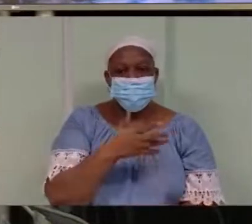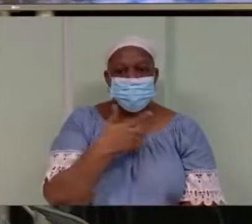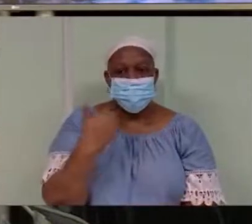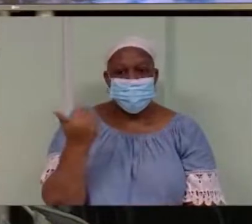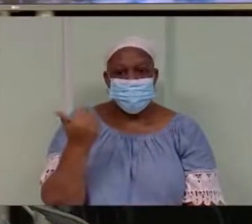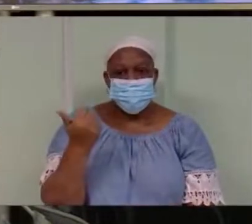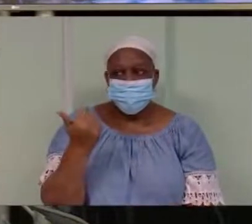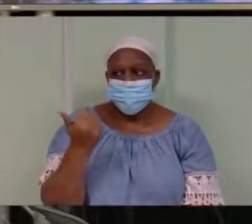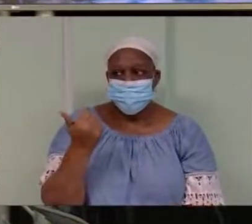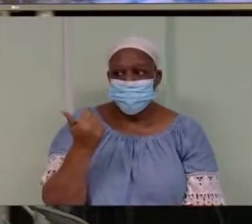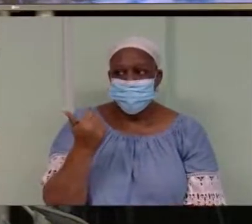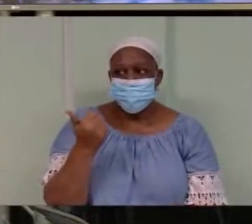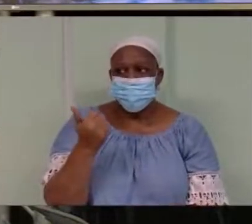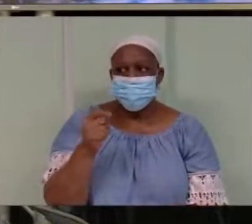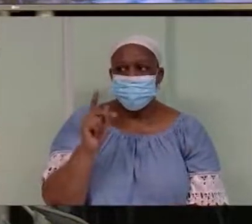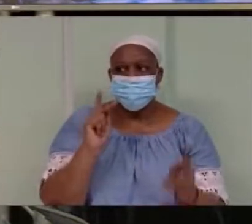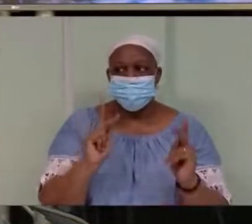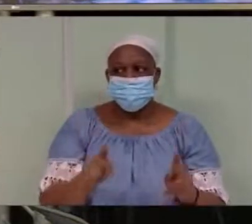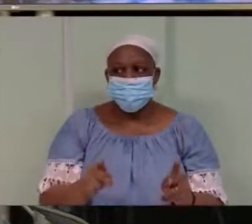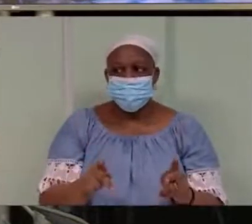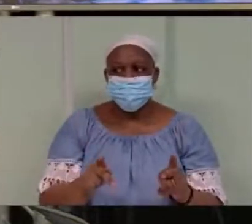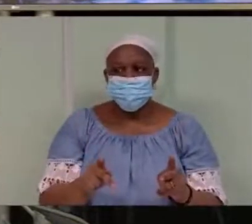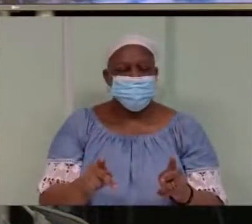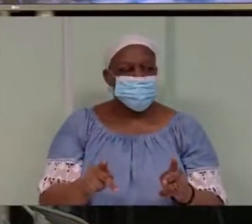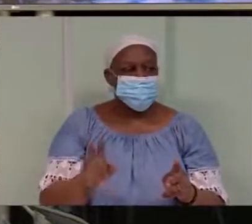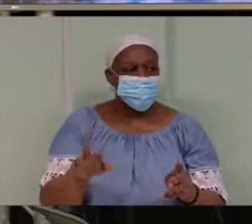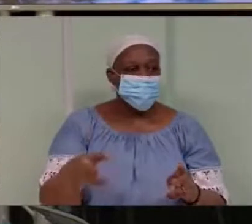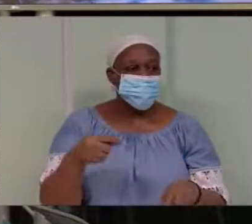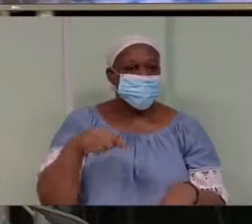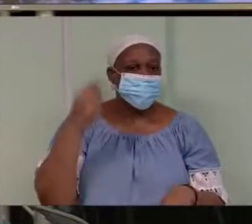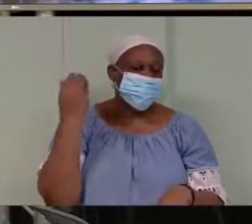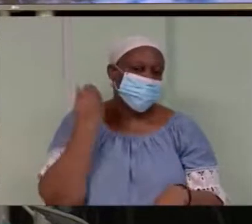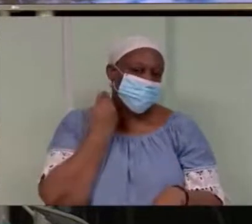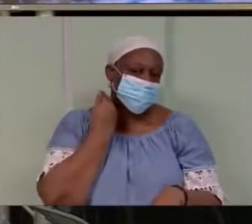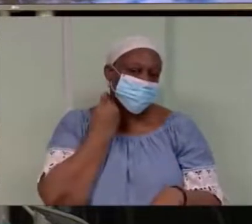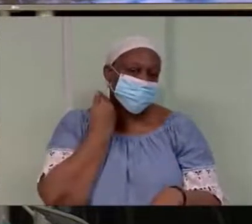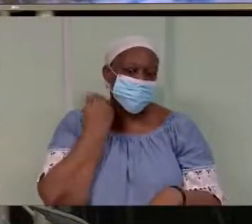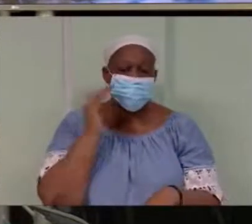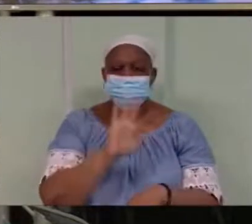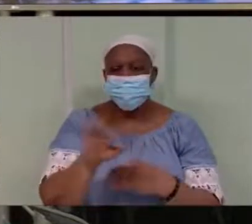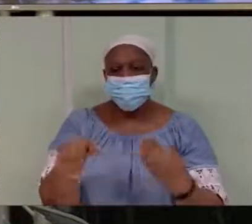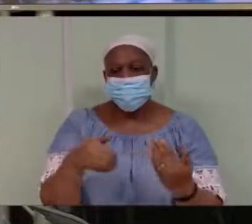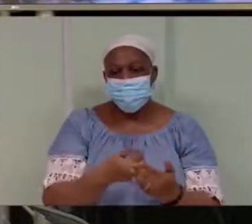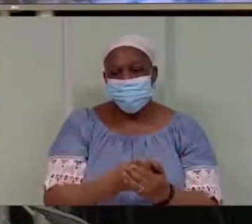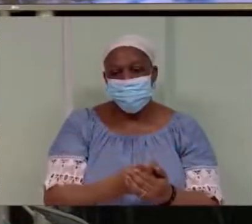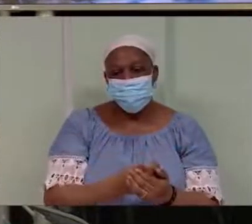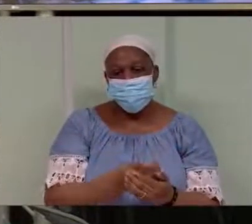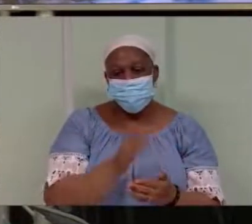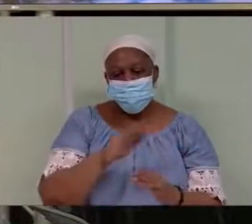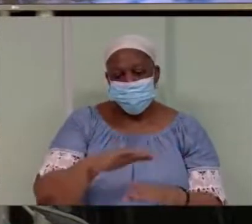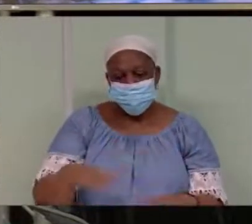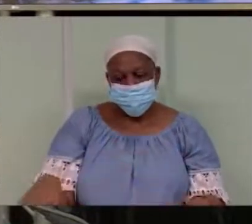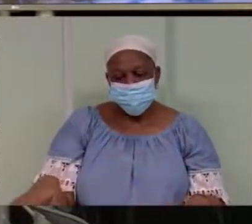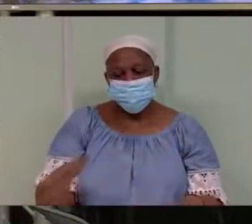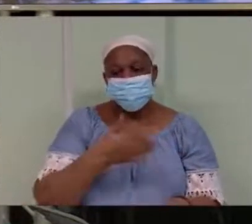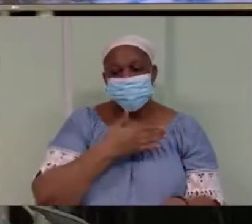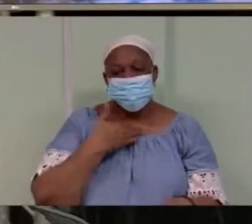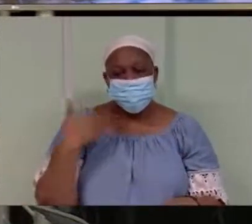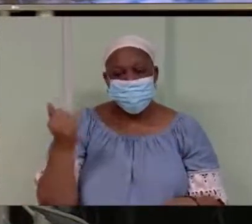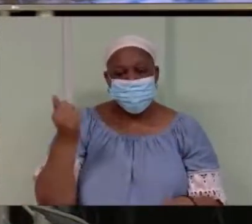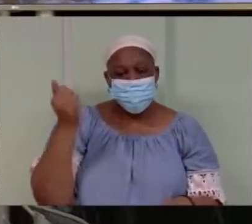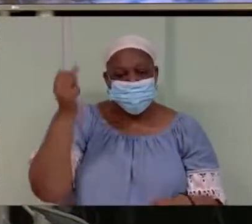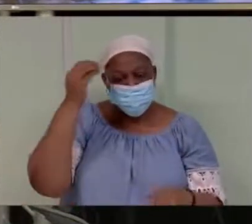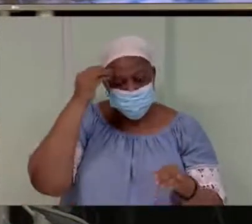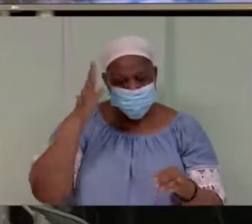one a staff member will perform temperature checks on all staff and children only